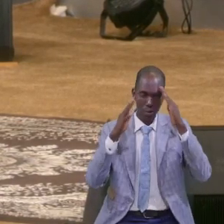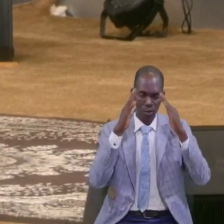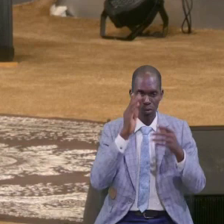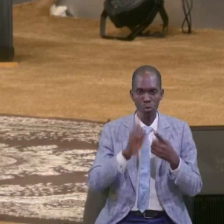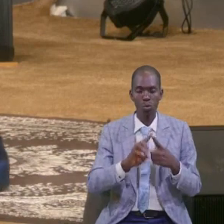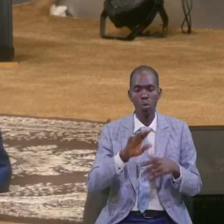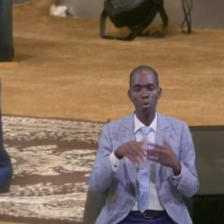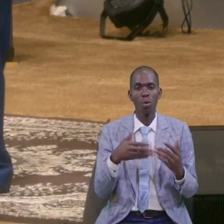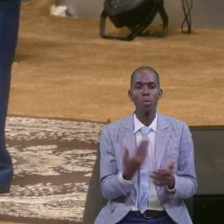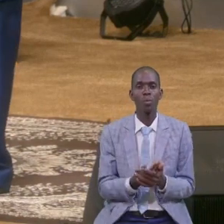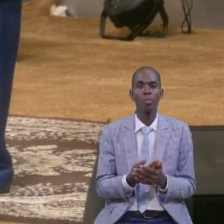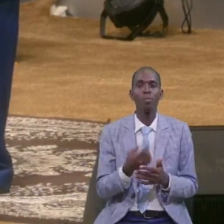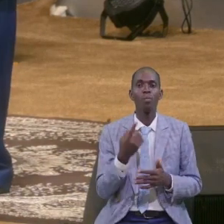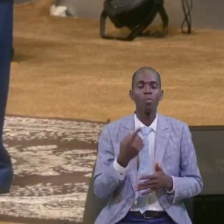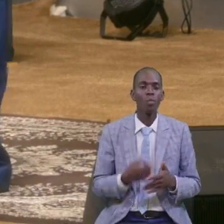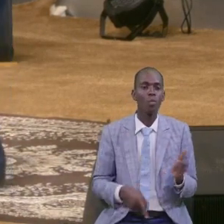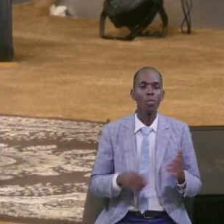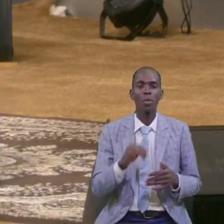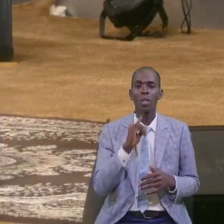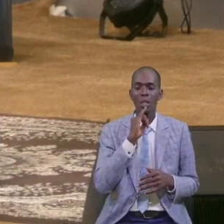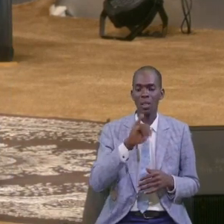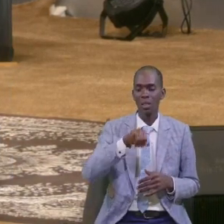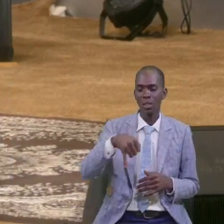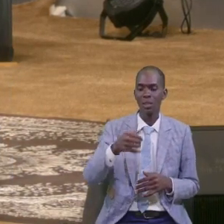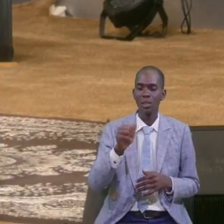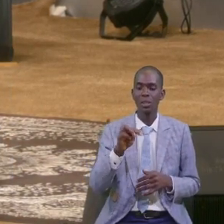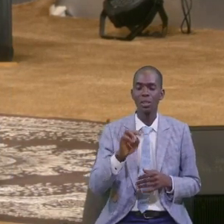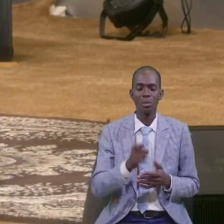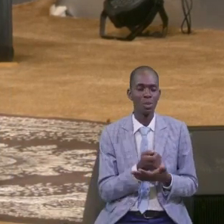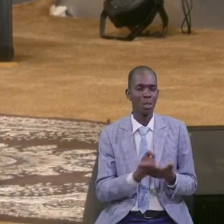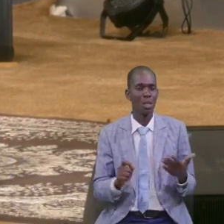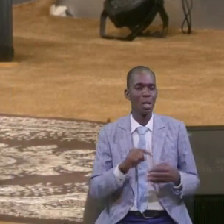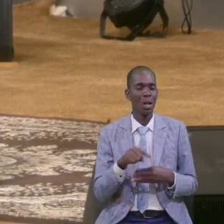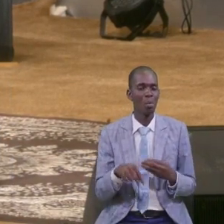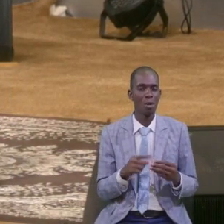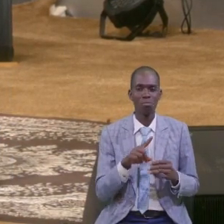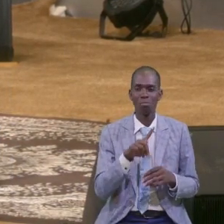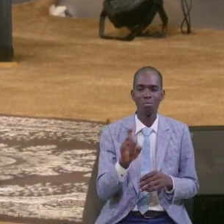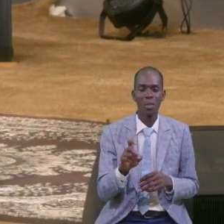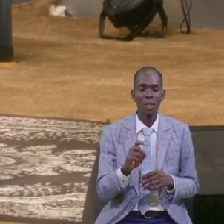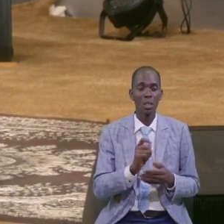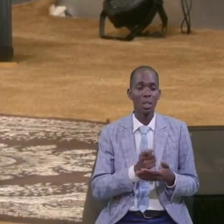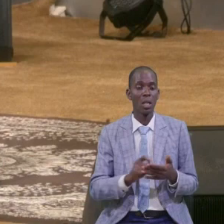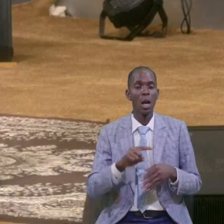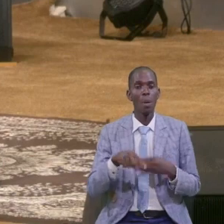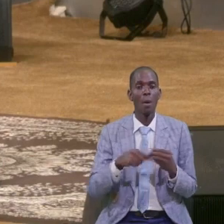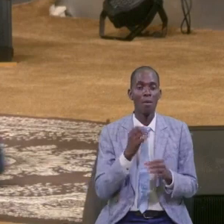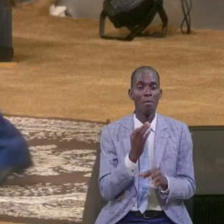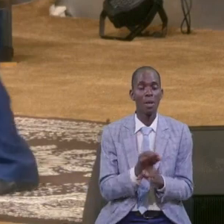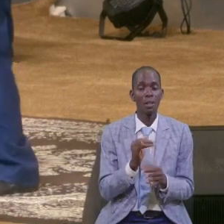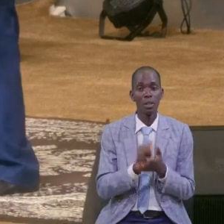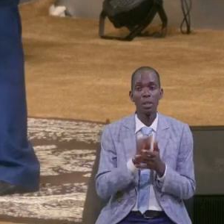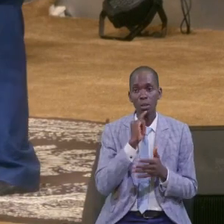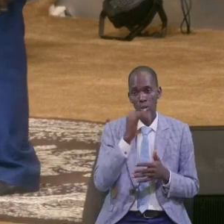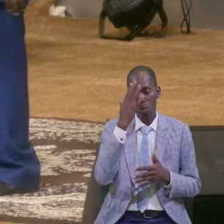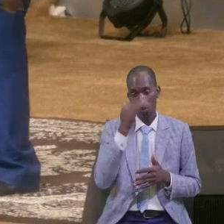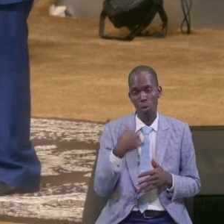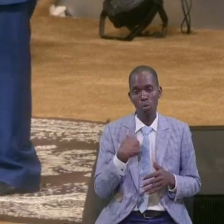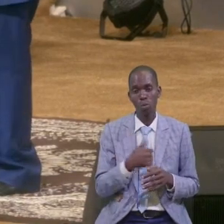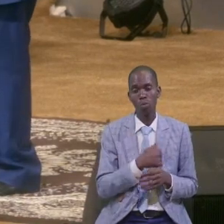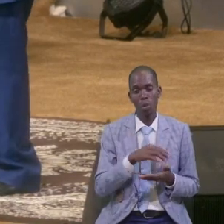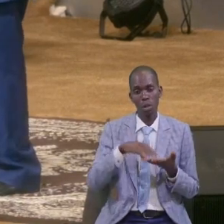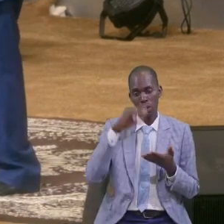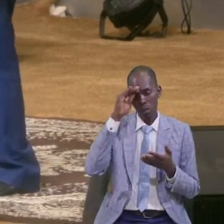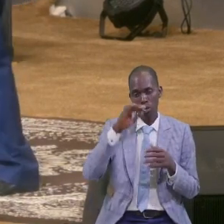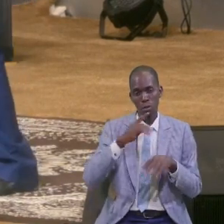them. What's James writing about? Actually, he's writing about faith. That's why we're talking about practical